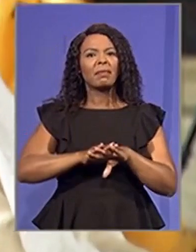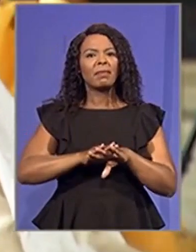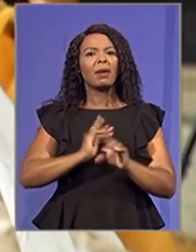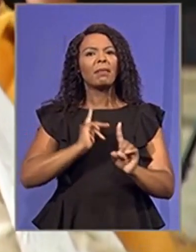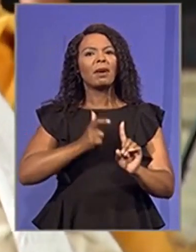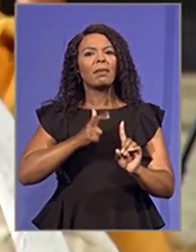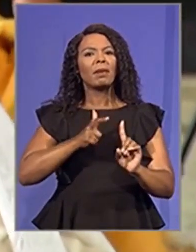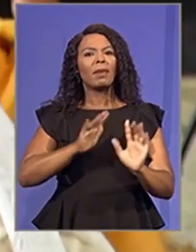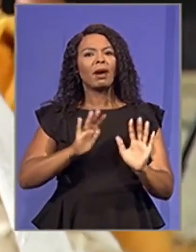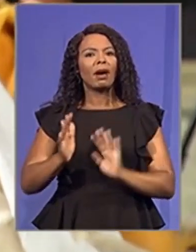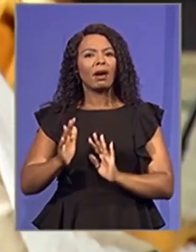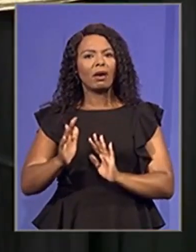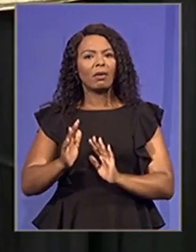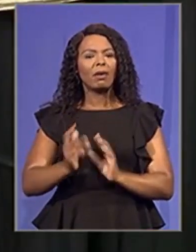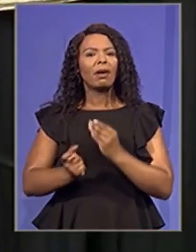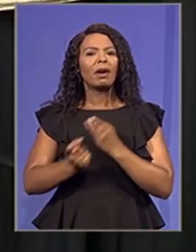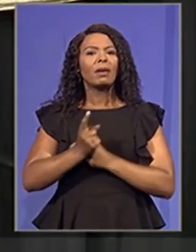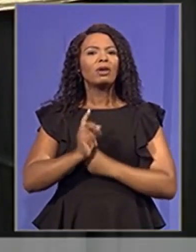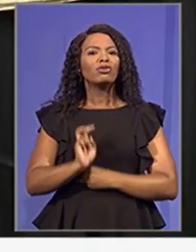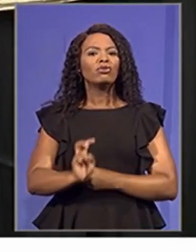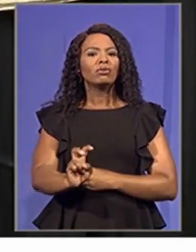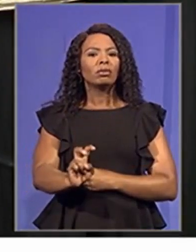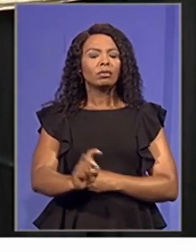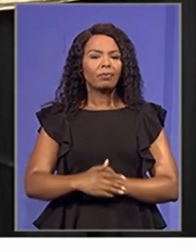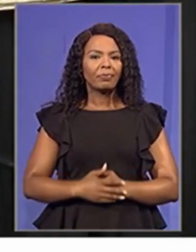pair. Wonke jama case